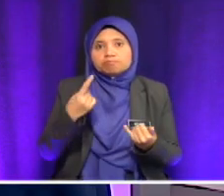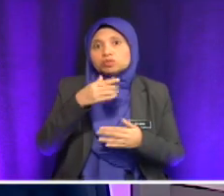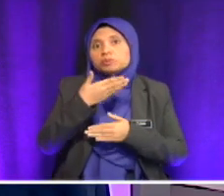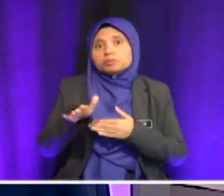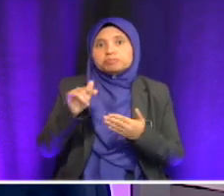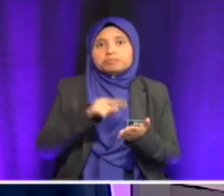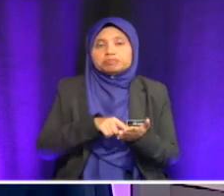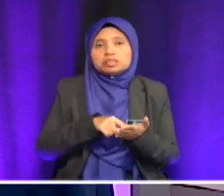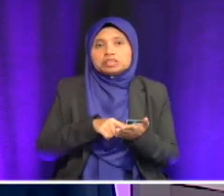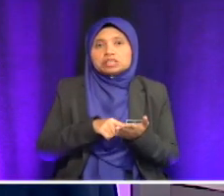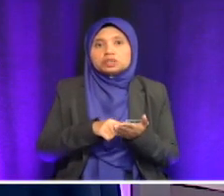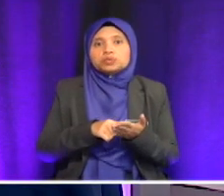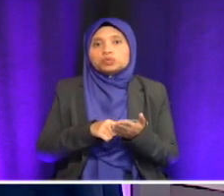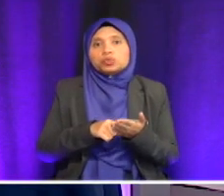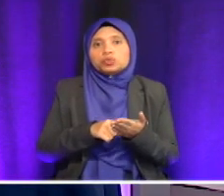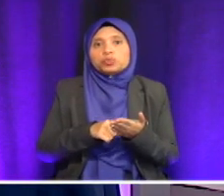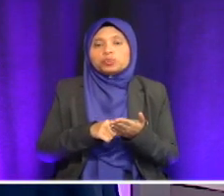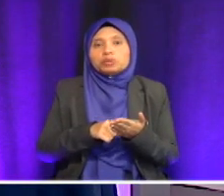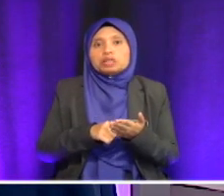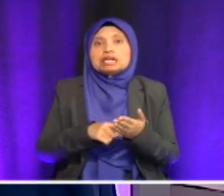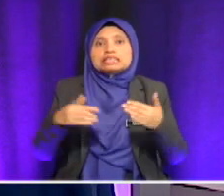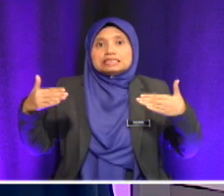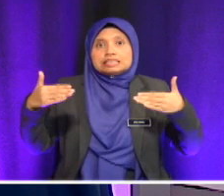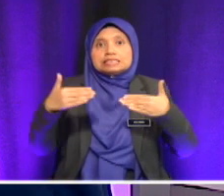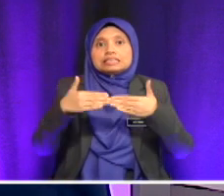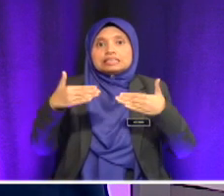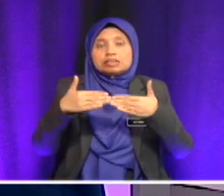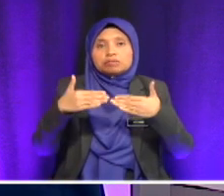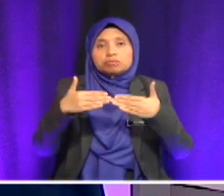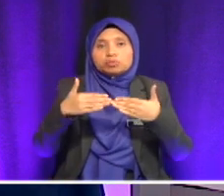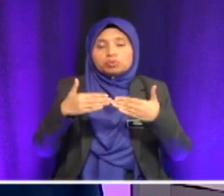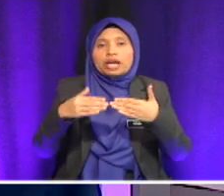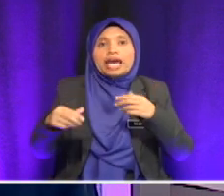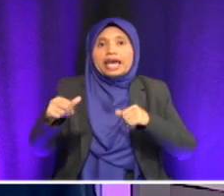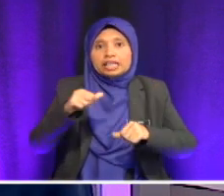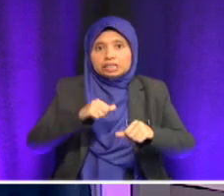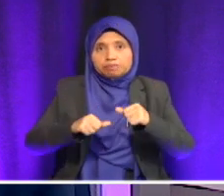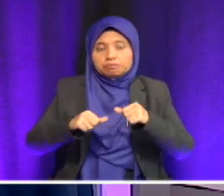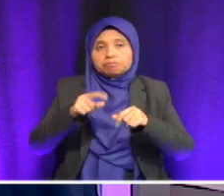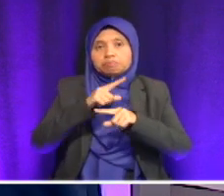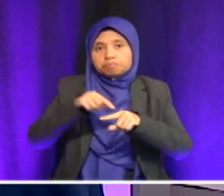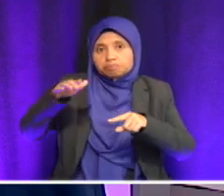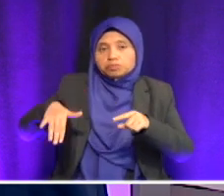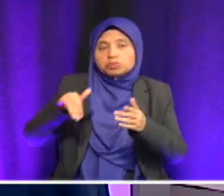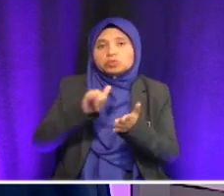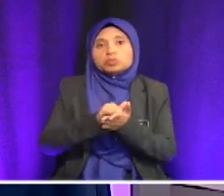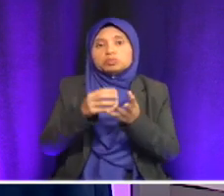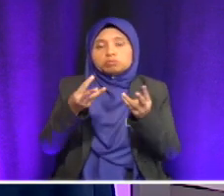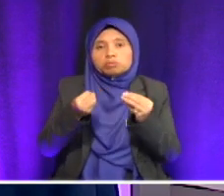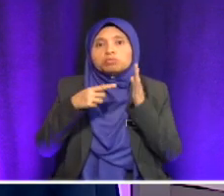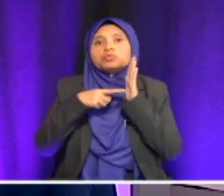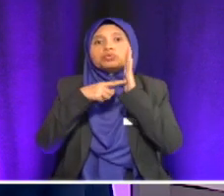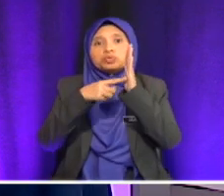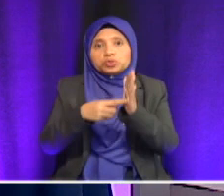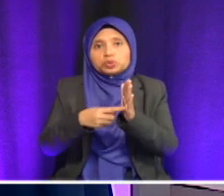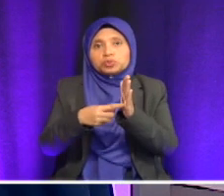are going to continue their reading activity. all right. But before that, I'm going to show them